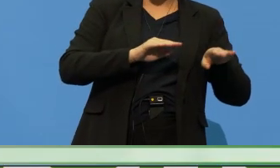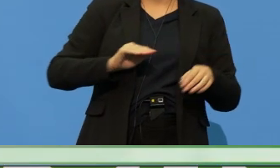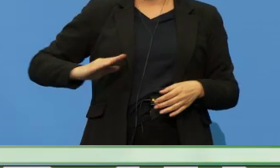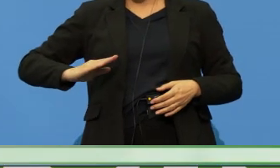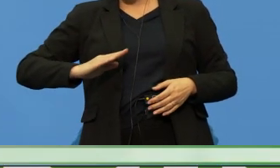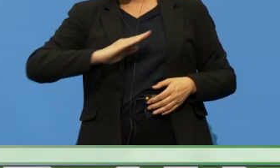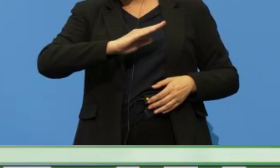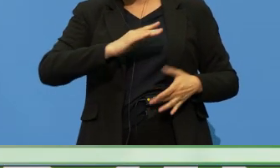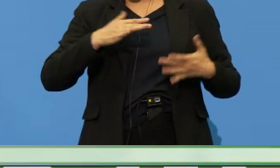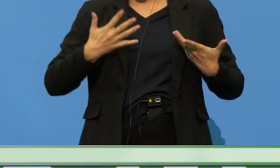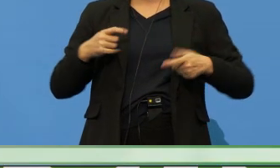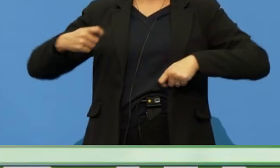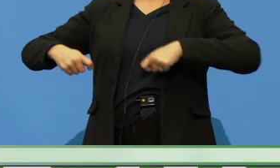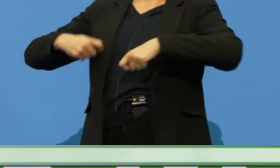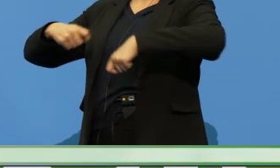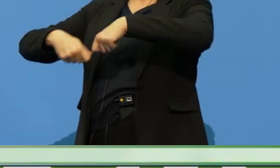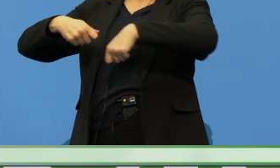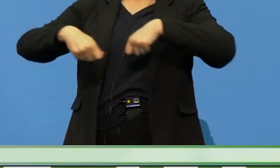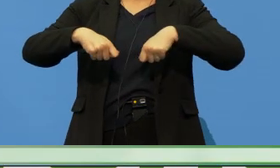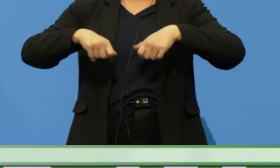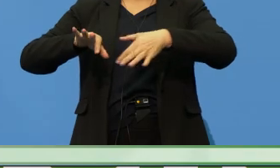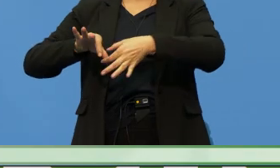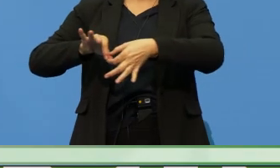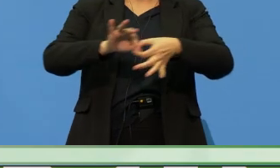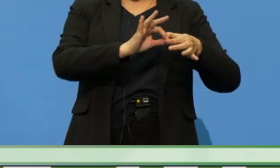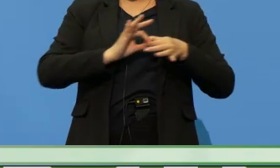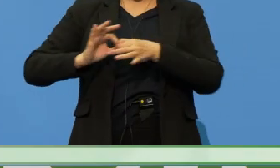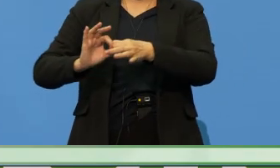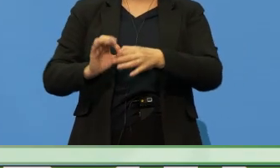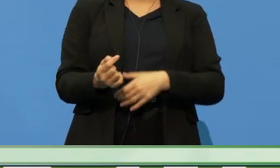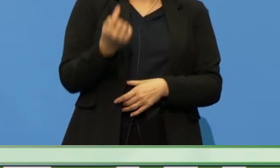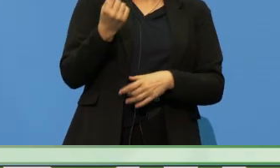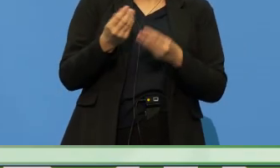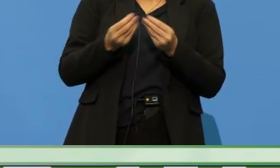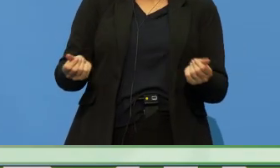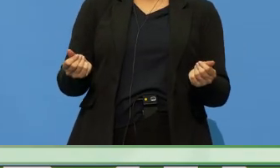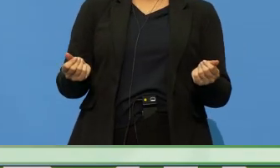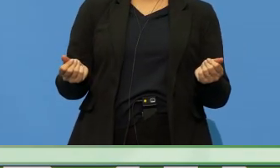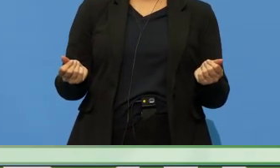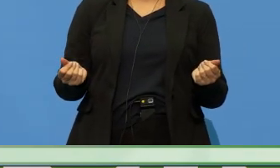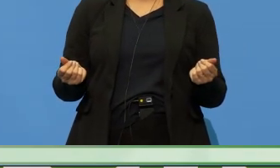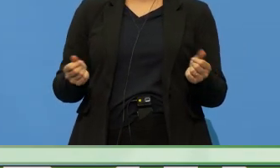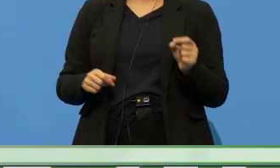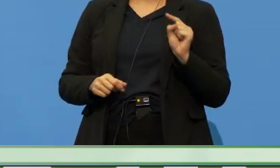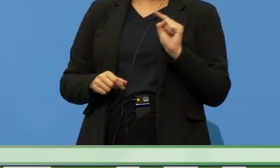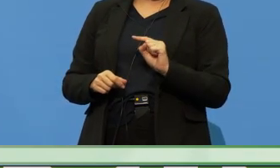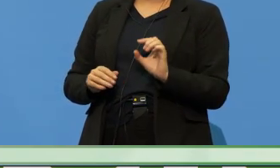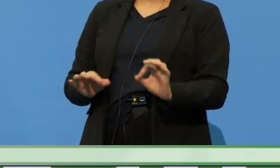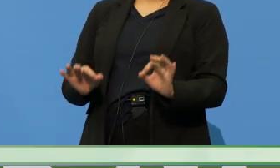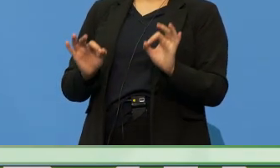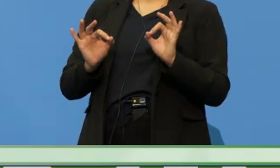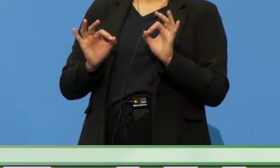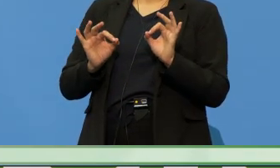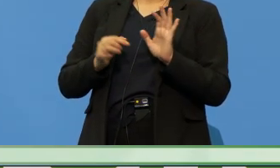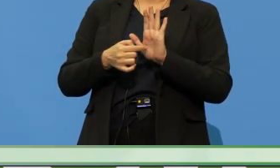of using the park that together becomes the whole solution, and therefore also an example of